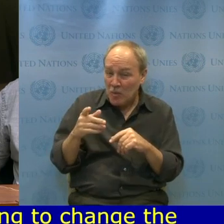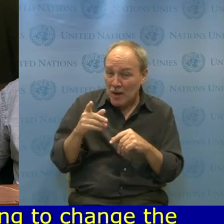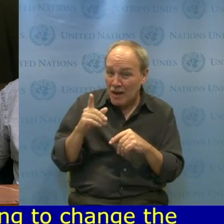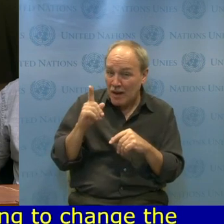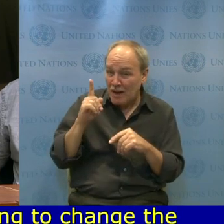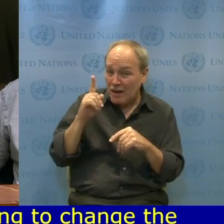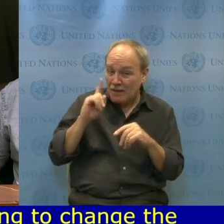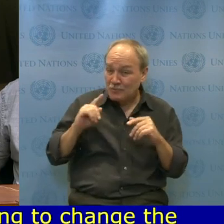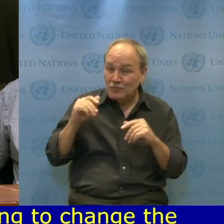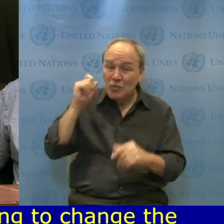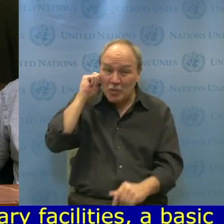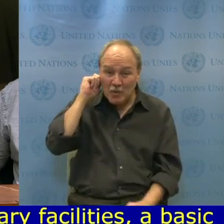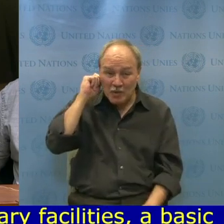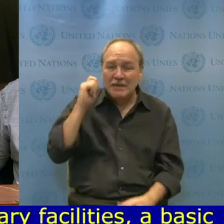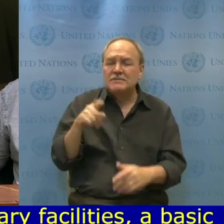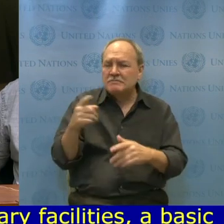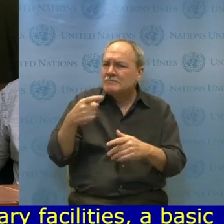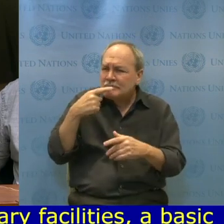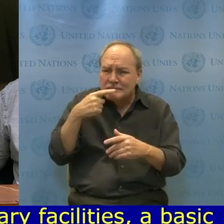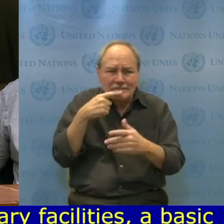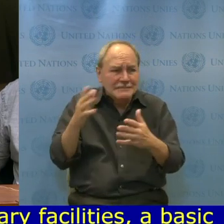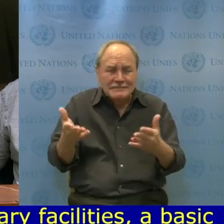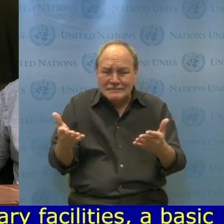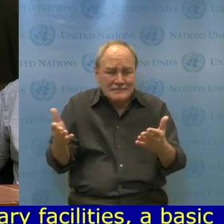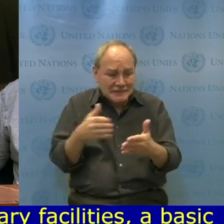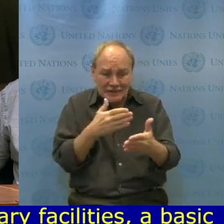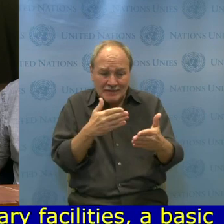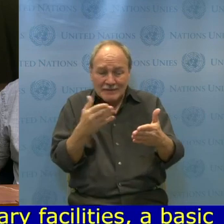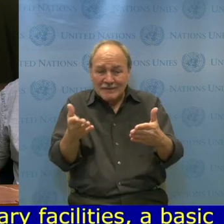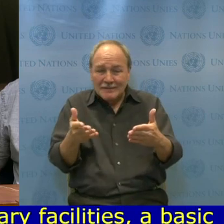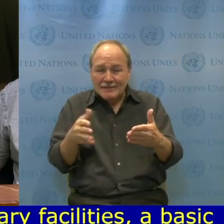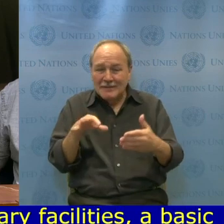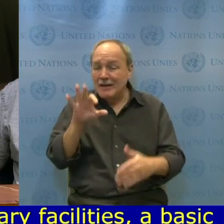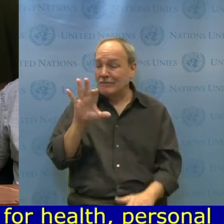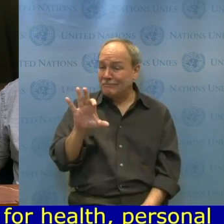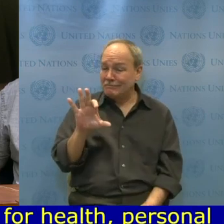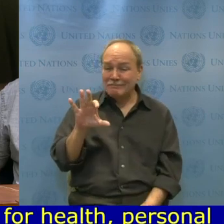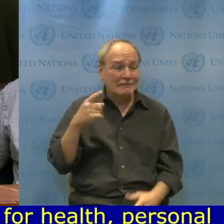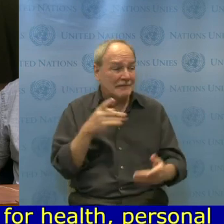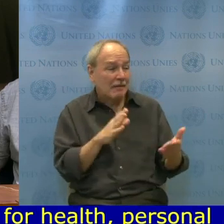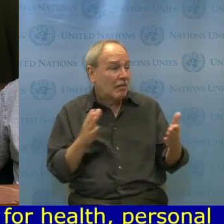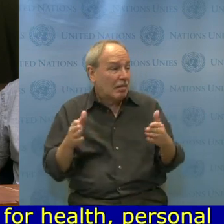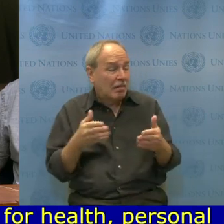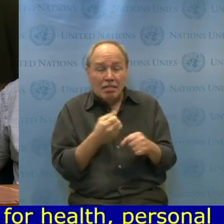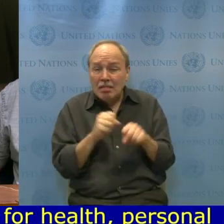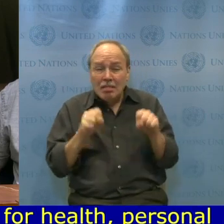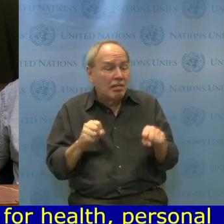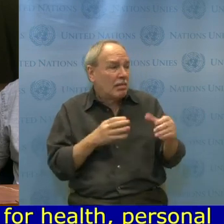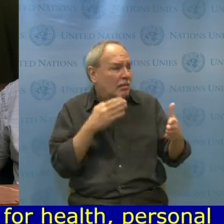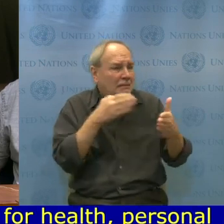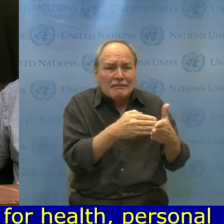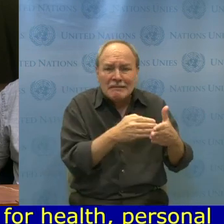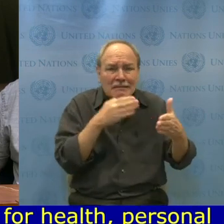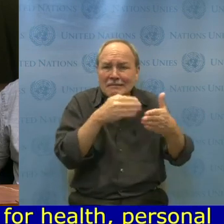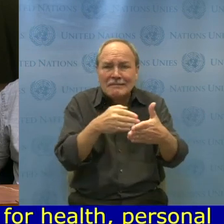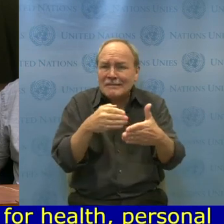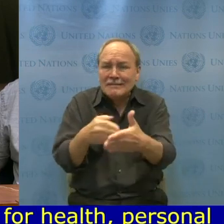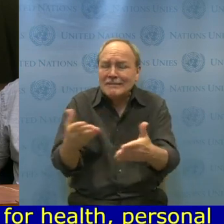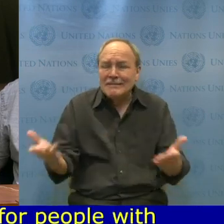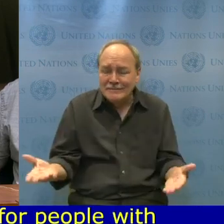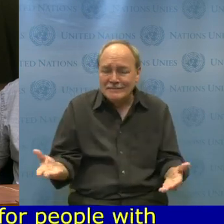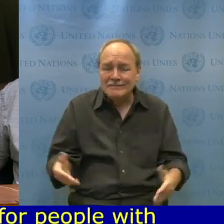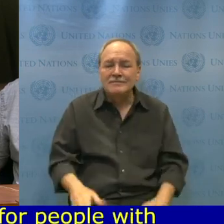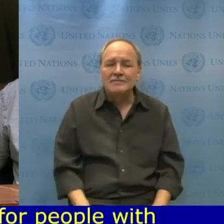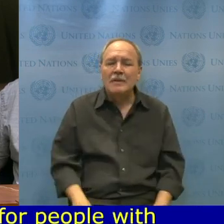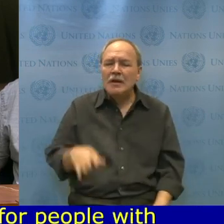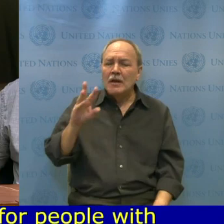too often unavailable, inaccessible, or inappropriate for people with disabilities. The WHO is committed to ensuring that the Convention on the